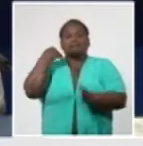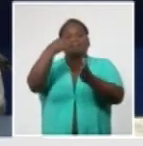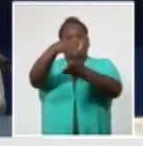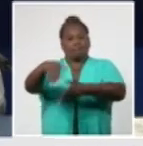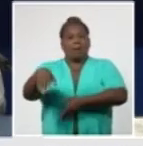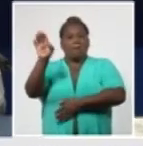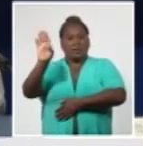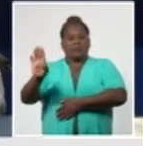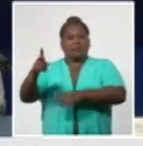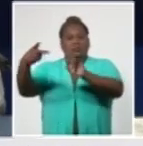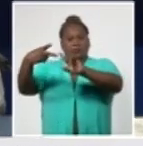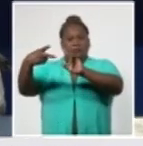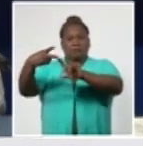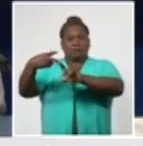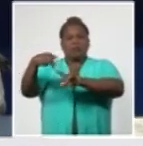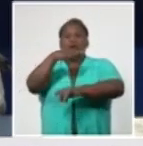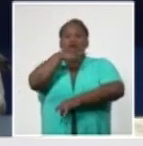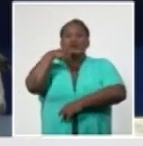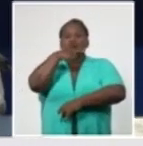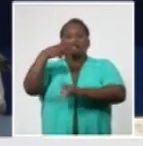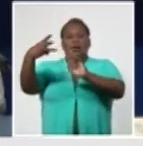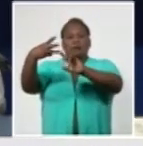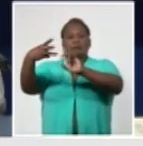51,271 deaths as of yesterday.